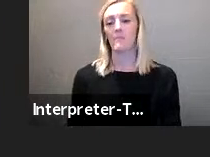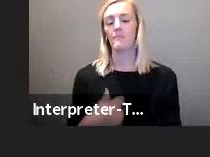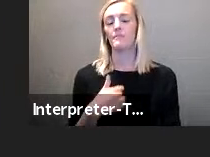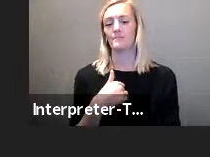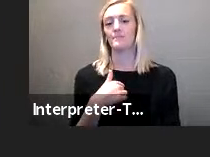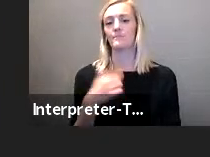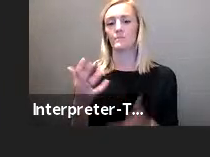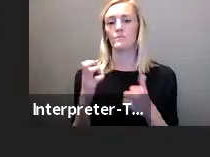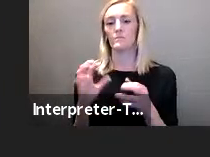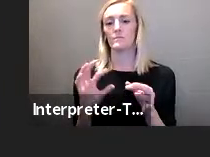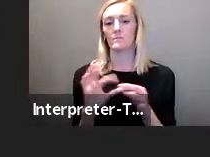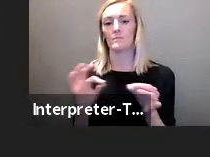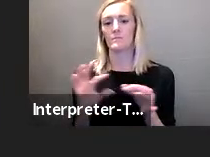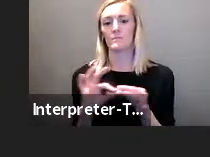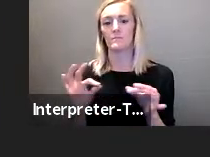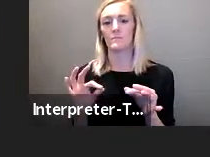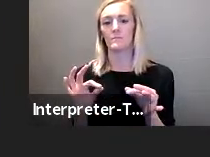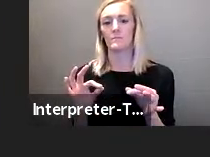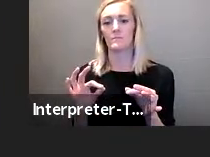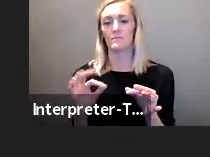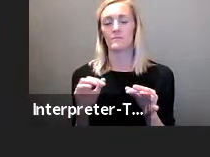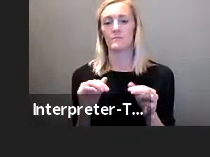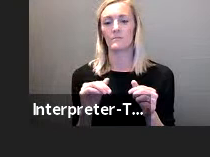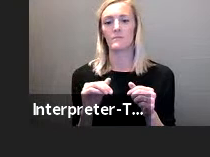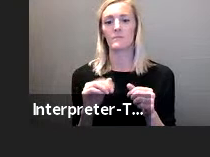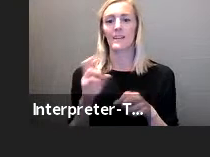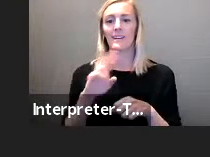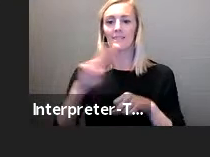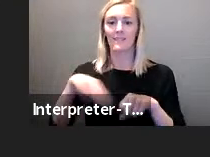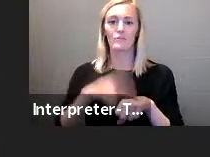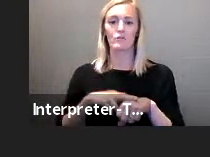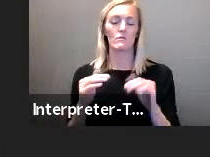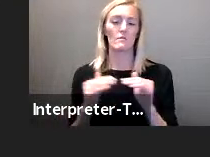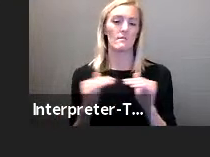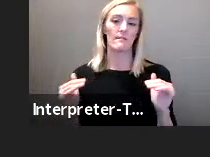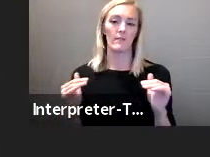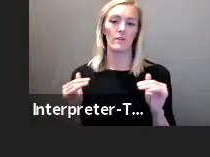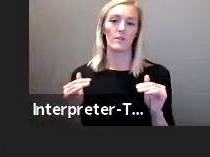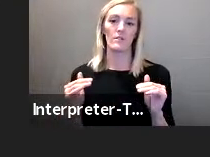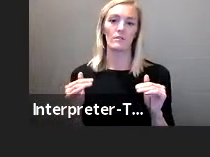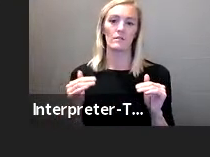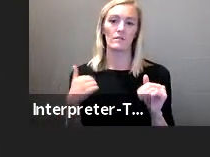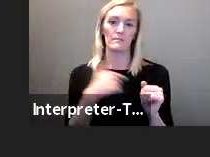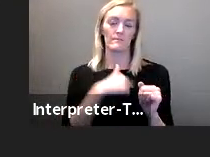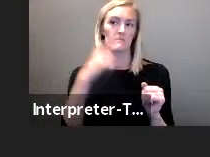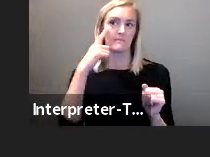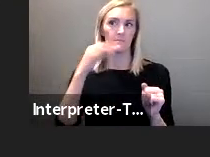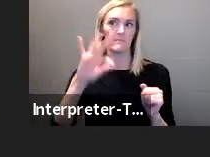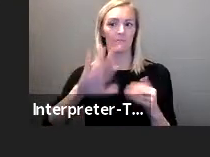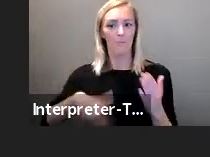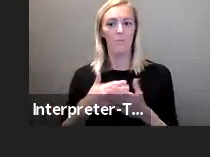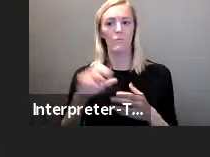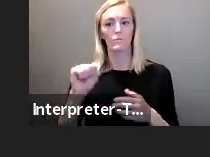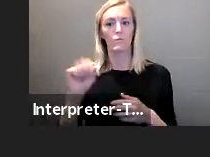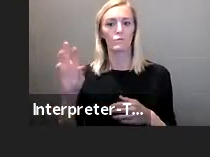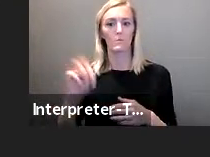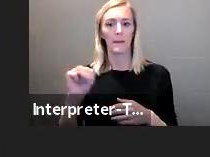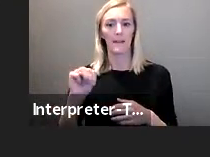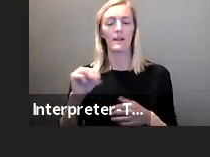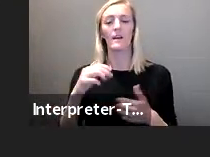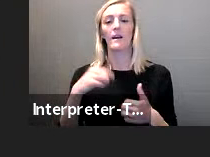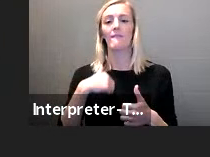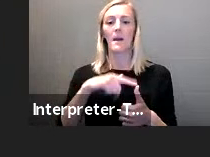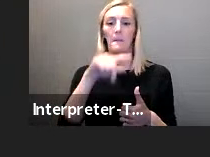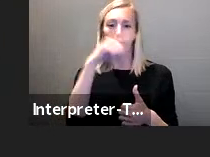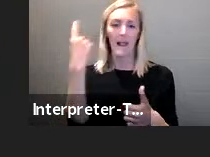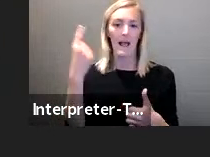that, from a kind of national level, when we think about just all social media platforms, you have Black